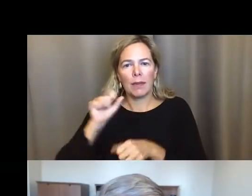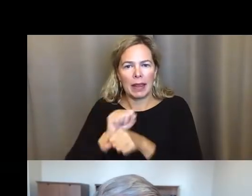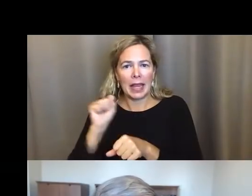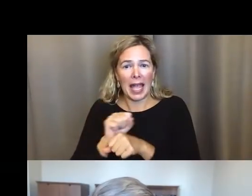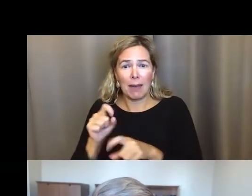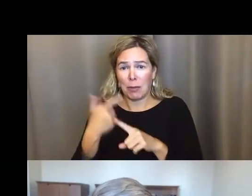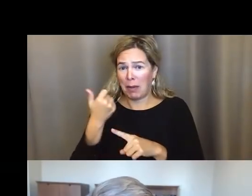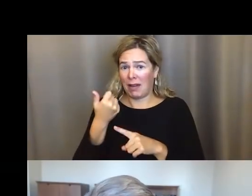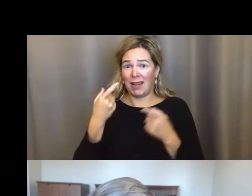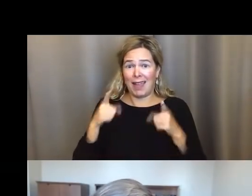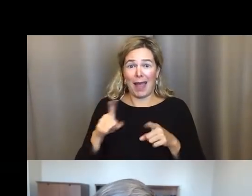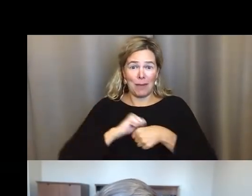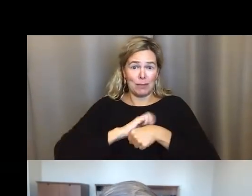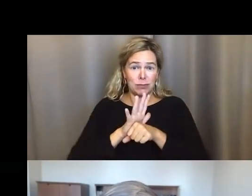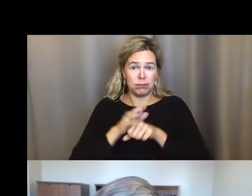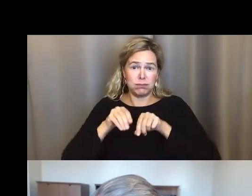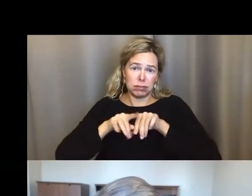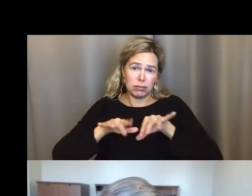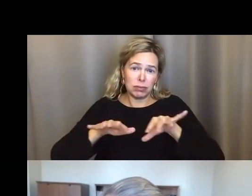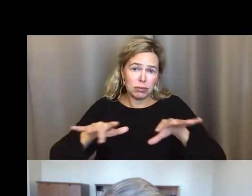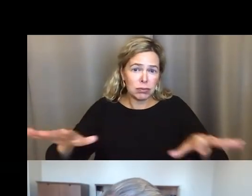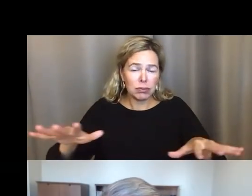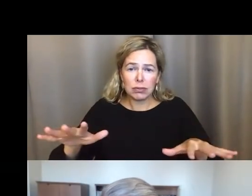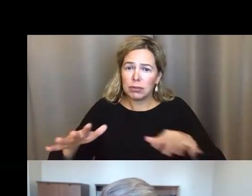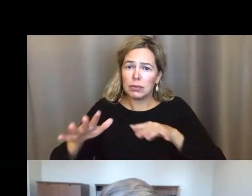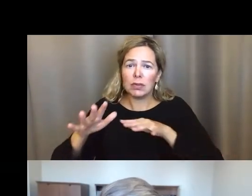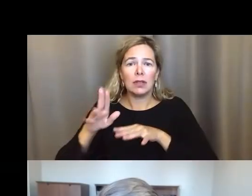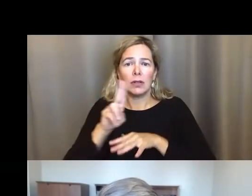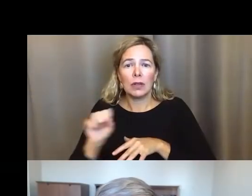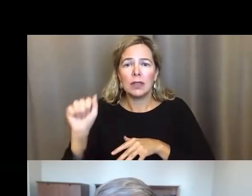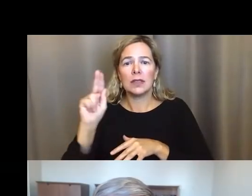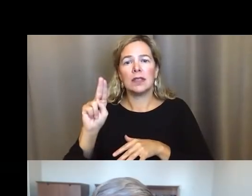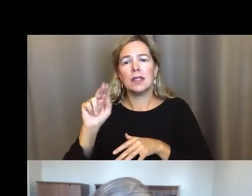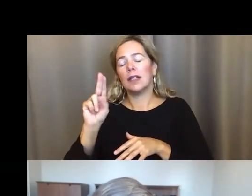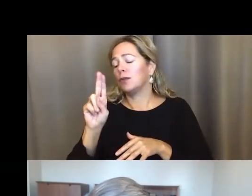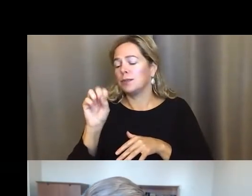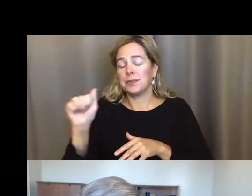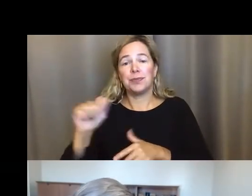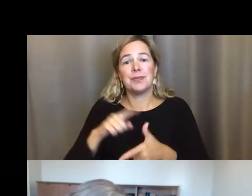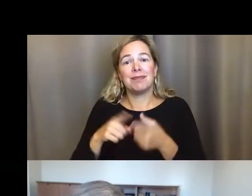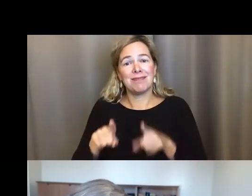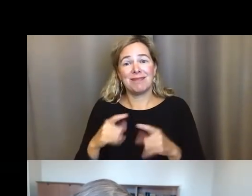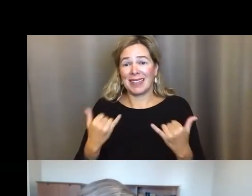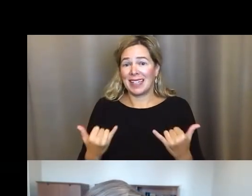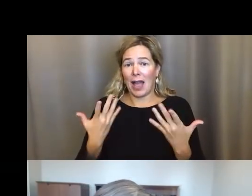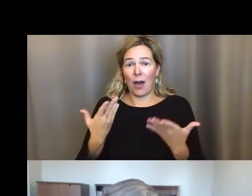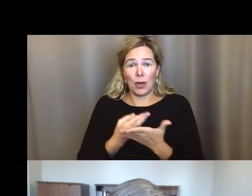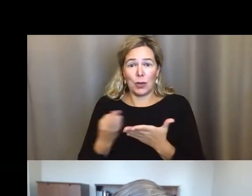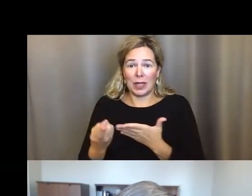the country, those resources aren't as readily available as they were in the spring.